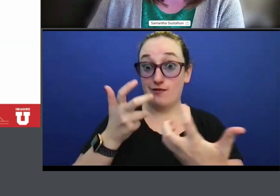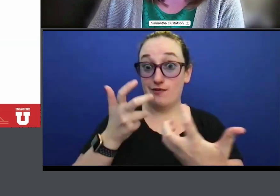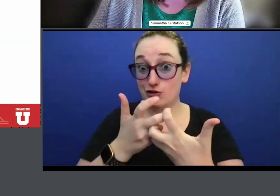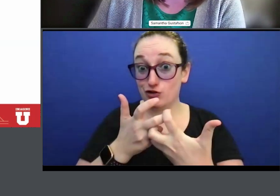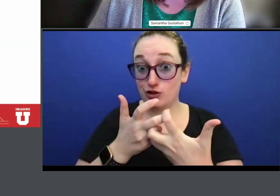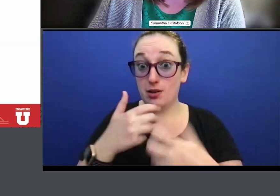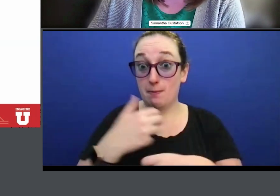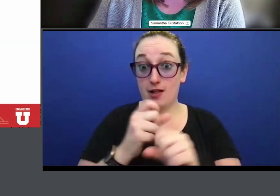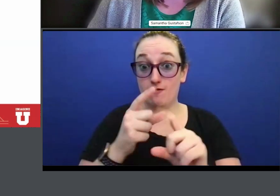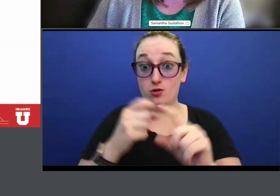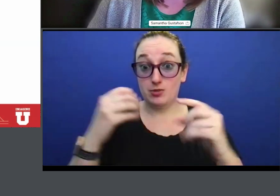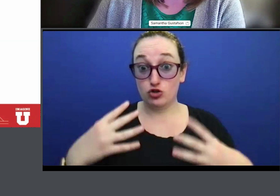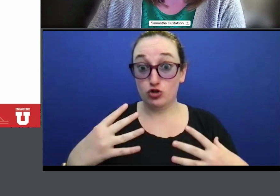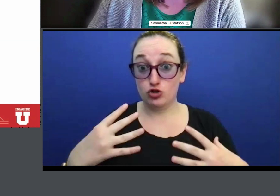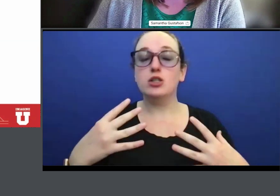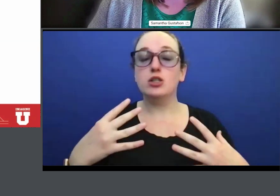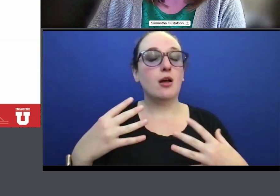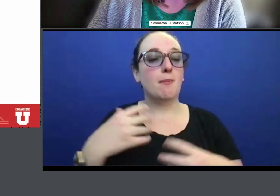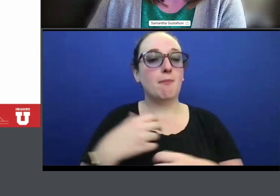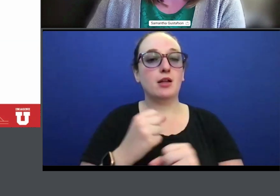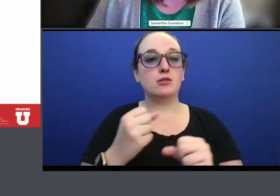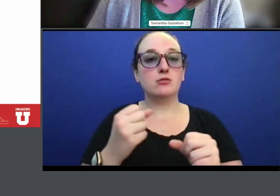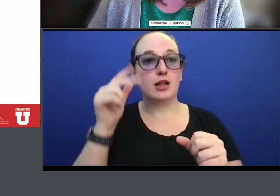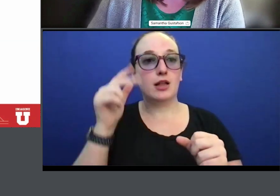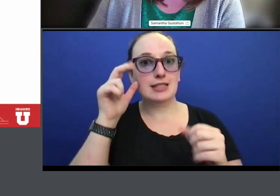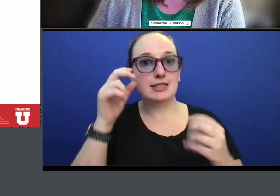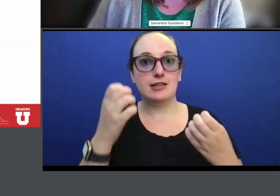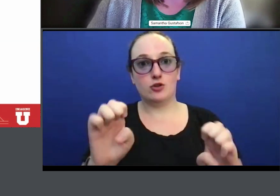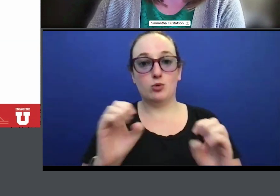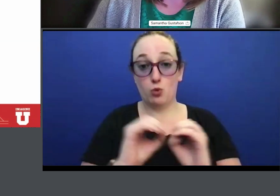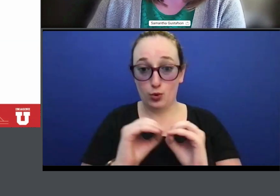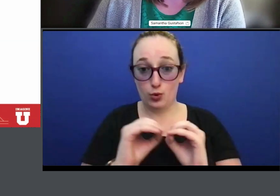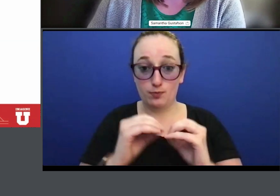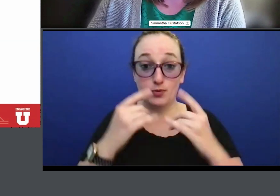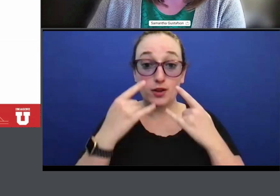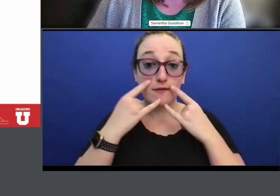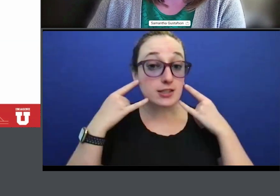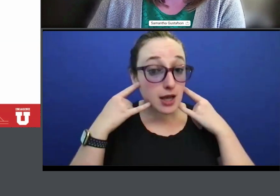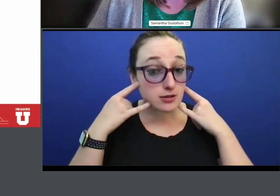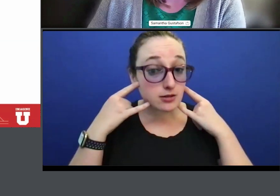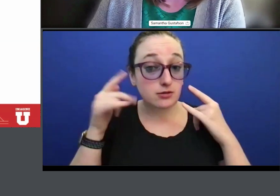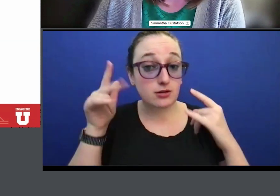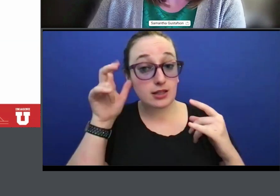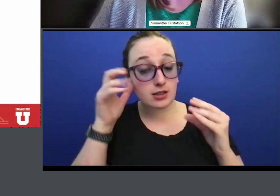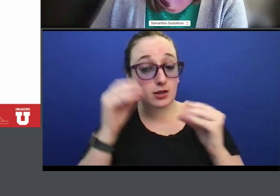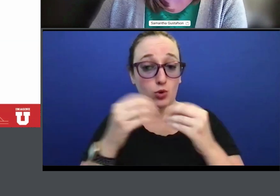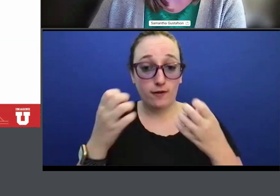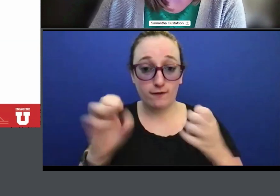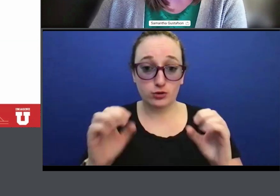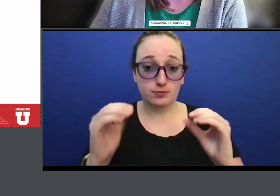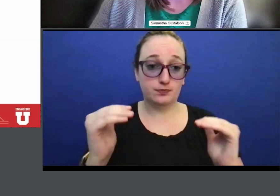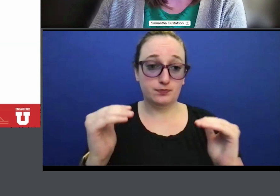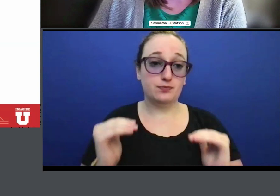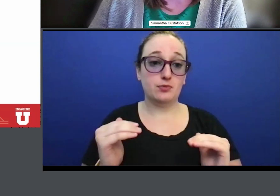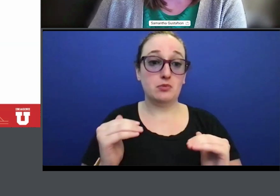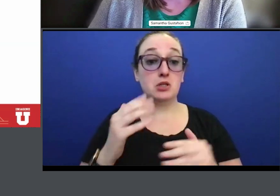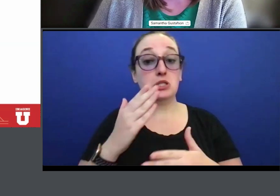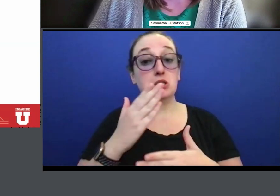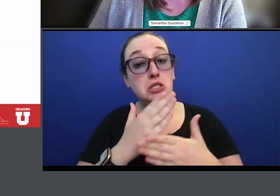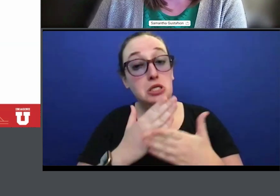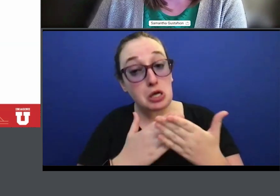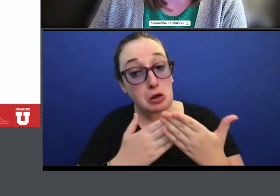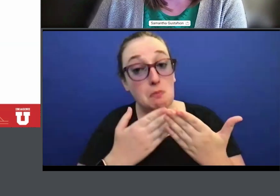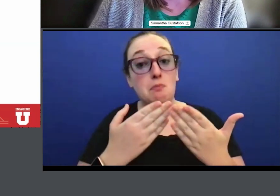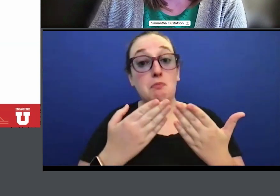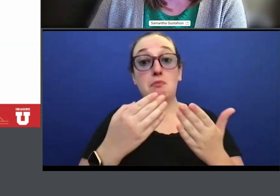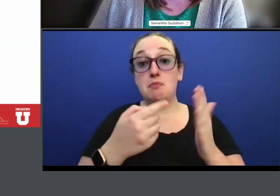noisy classroom can make listening more effortful. Of course, face masks make listening more effortful. Some evidence to suggest